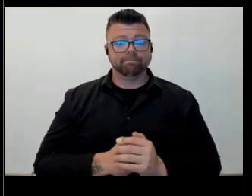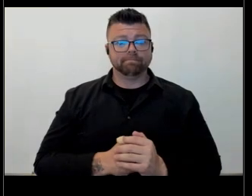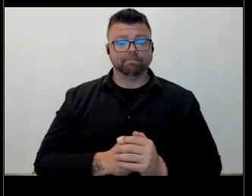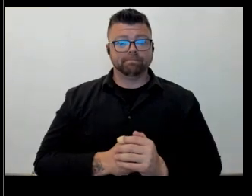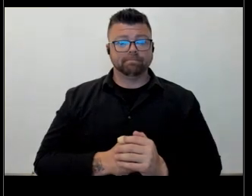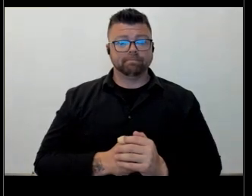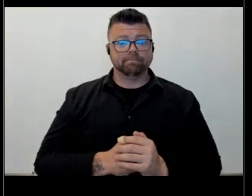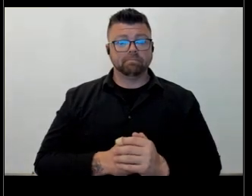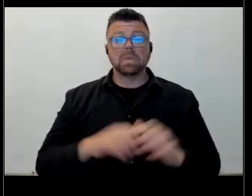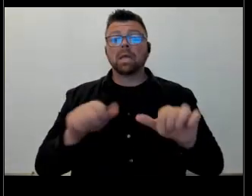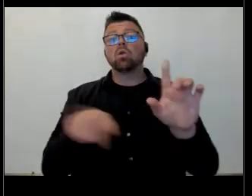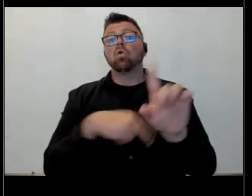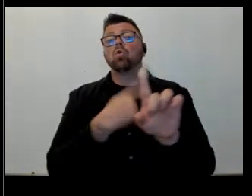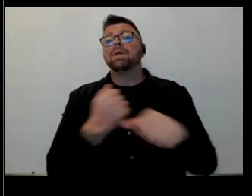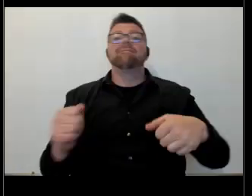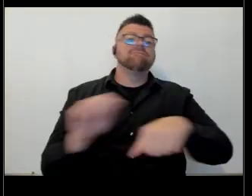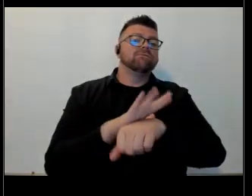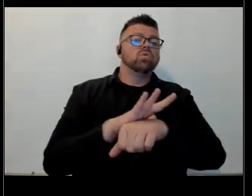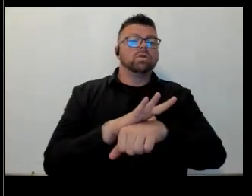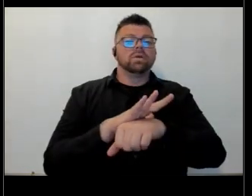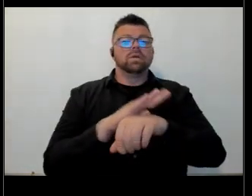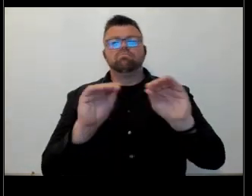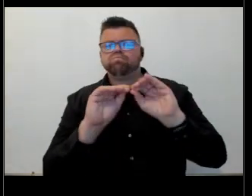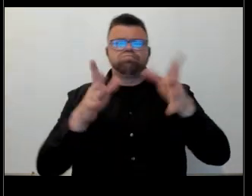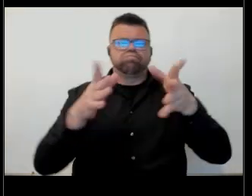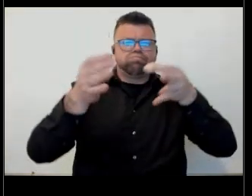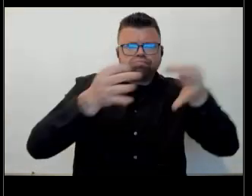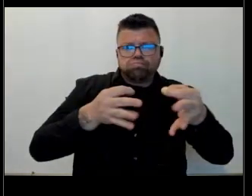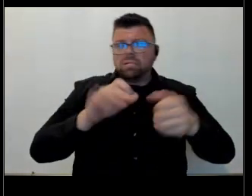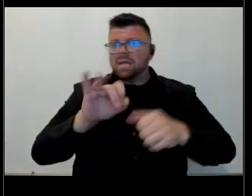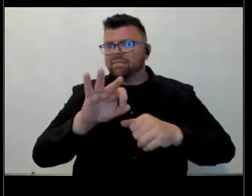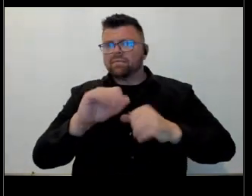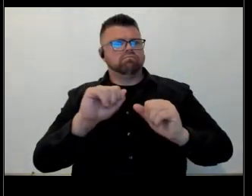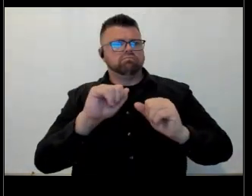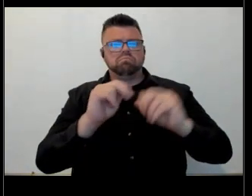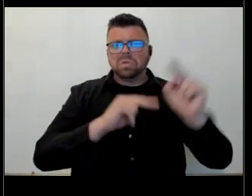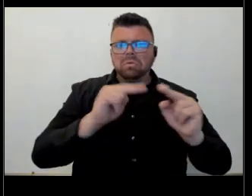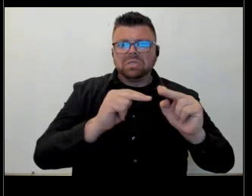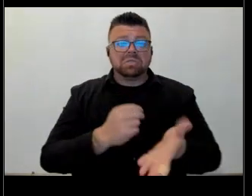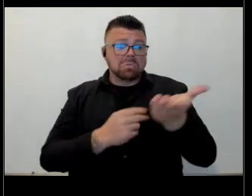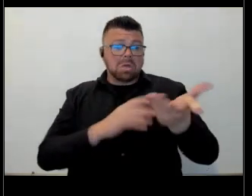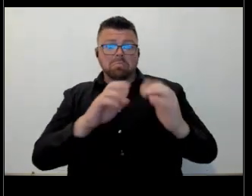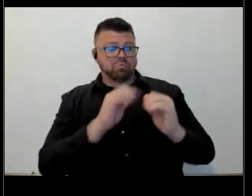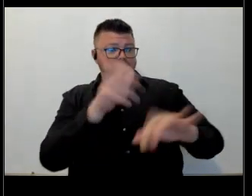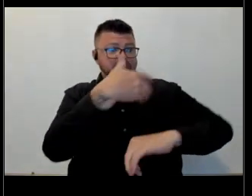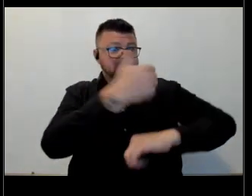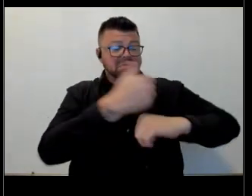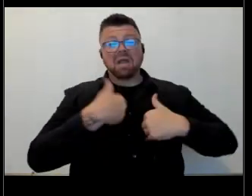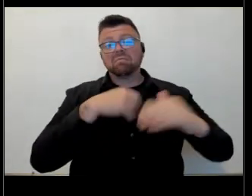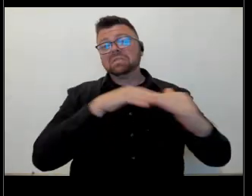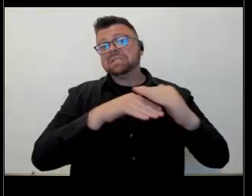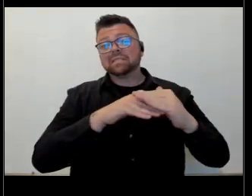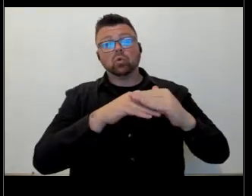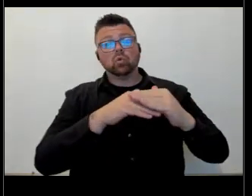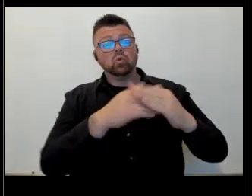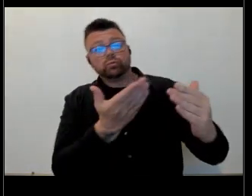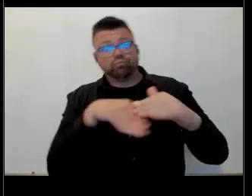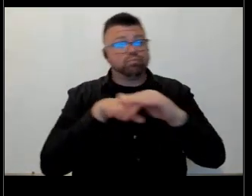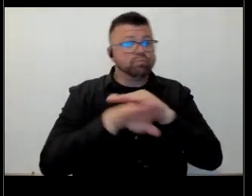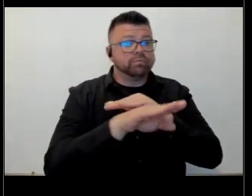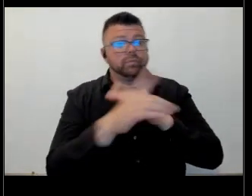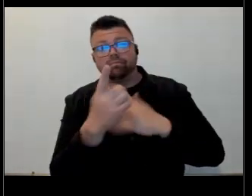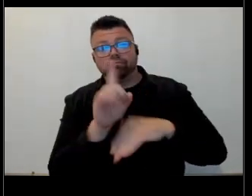and can only be fully realized if buildings on a site have an accessible entrance on an accessible